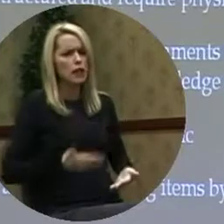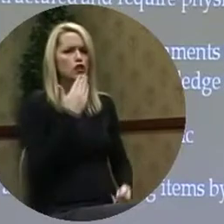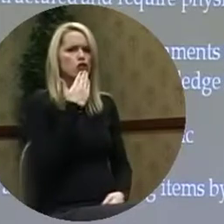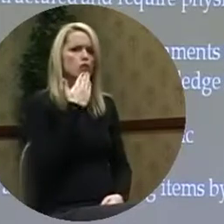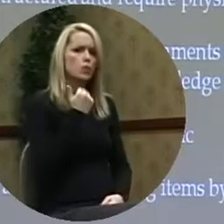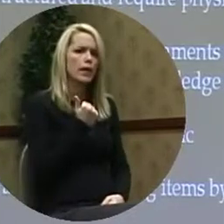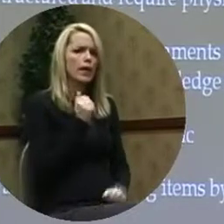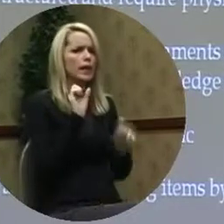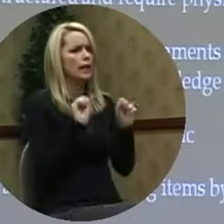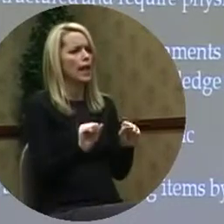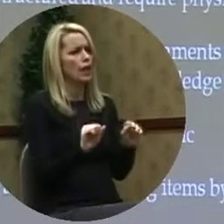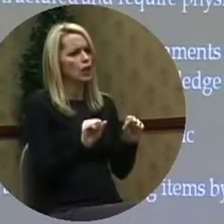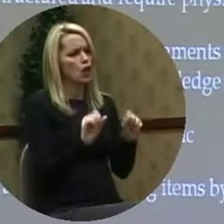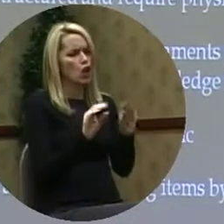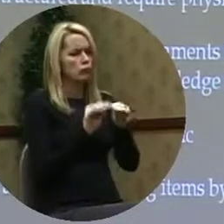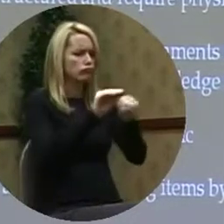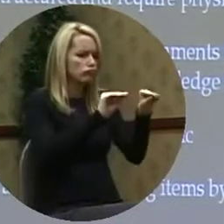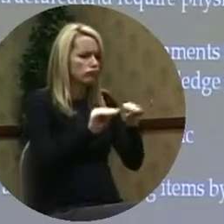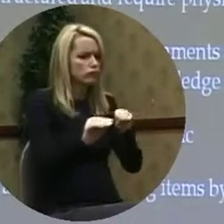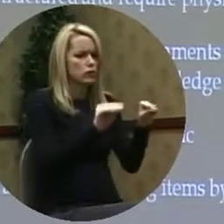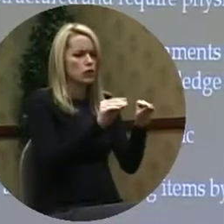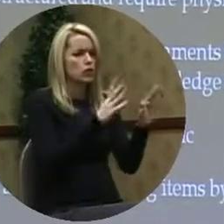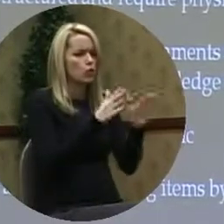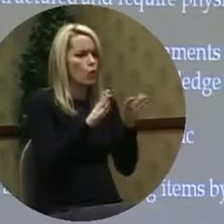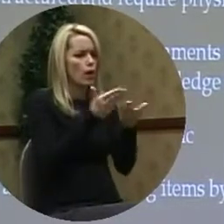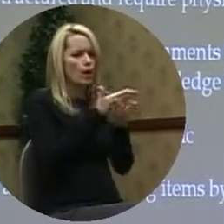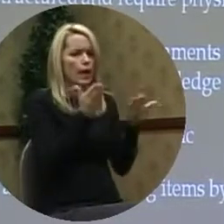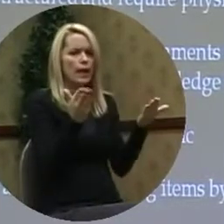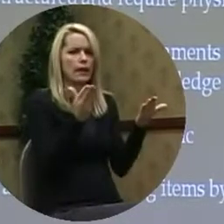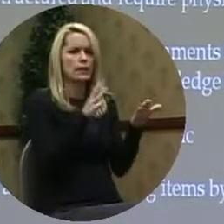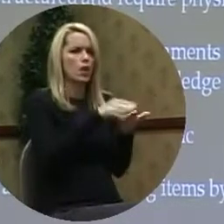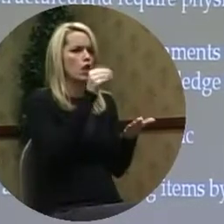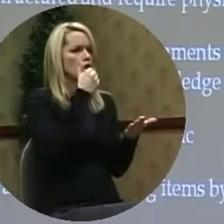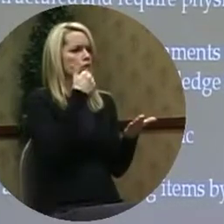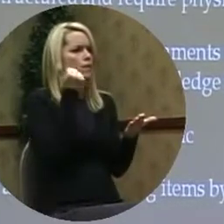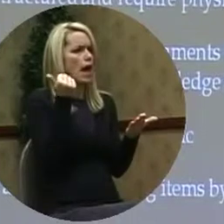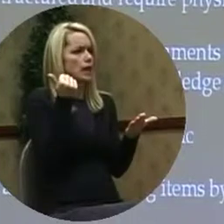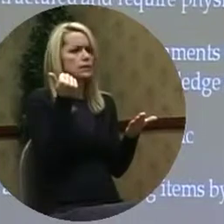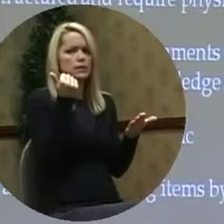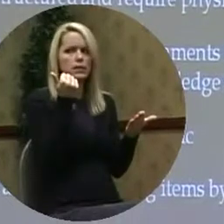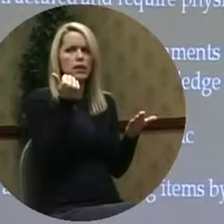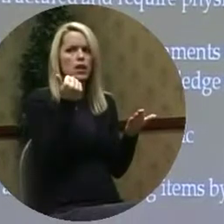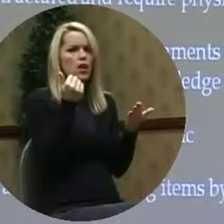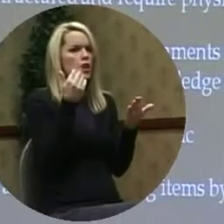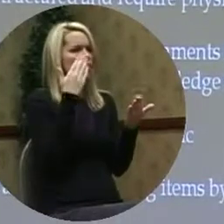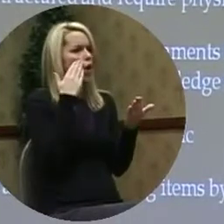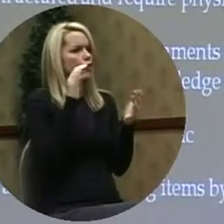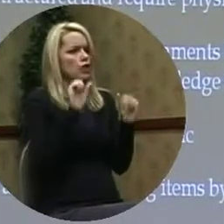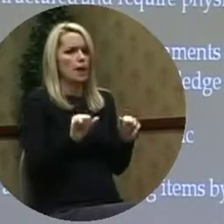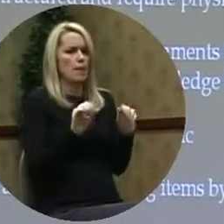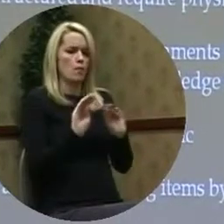sort items, learns best in environments that she can be doing things, so like moving